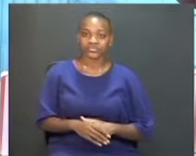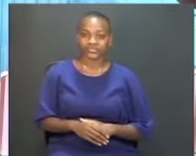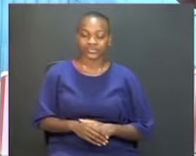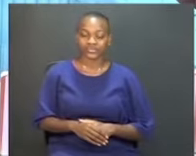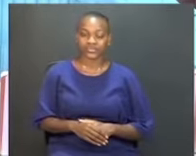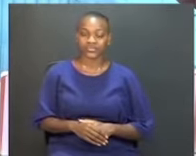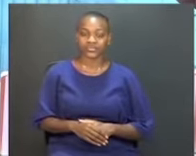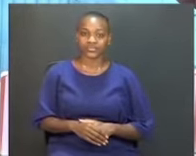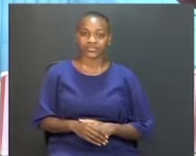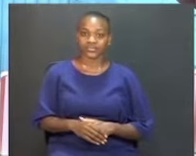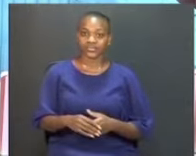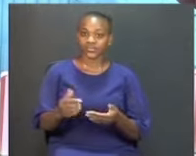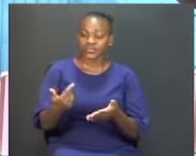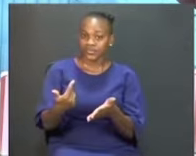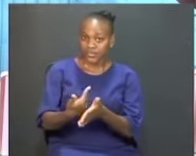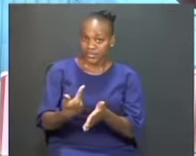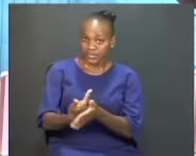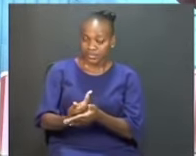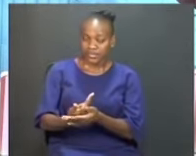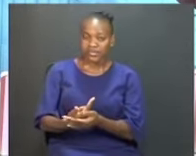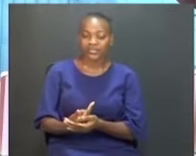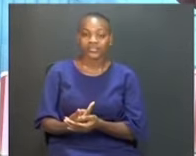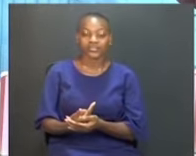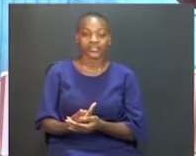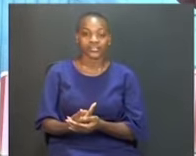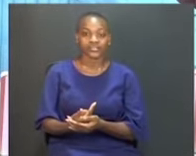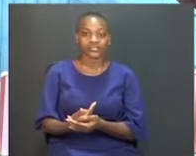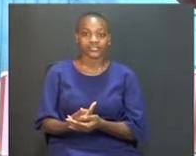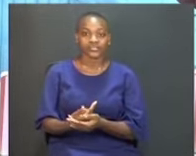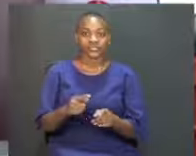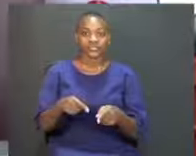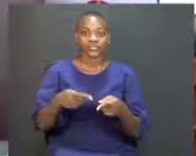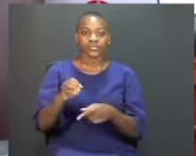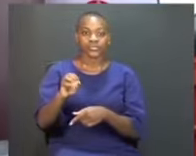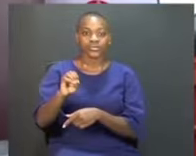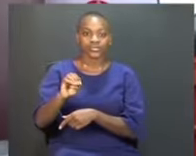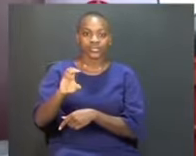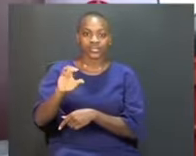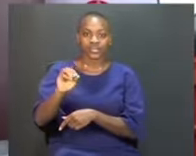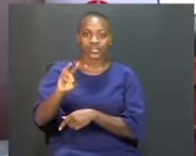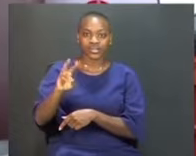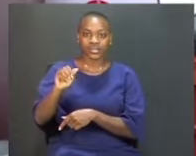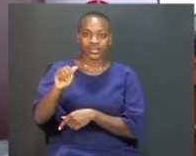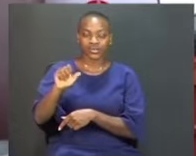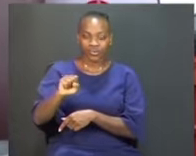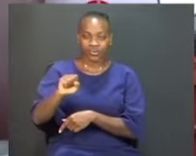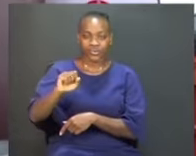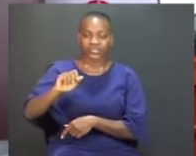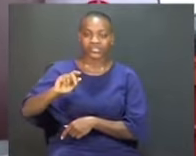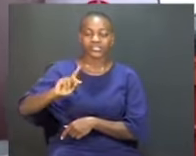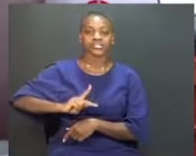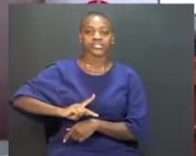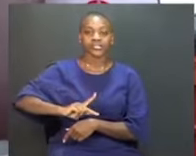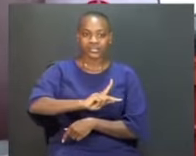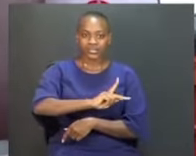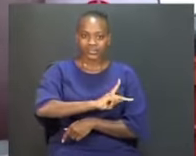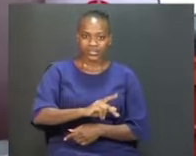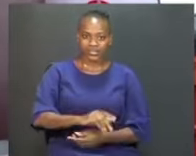of Ghana to the ECOWAS Parliament, ECOWAS Community